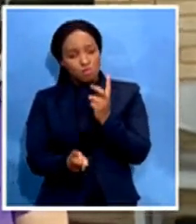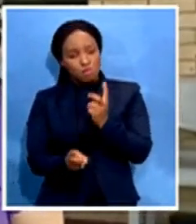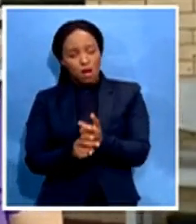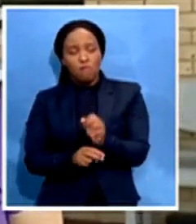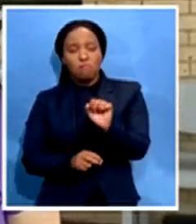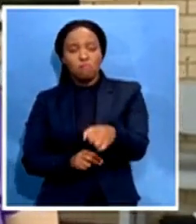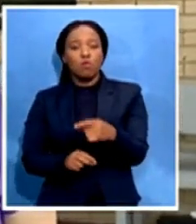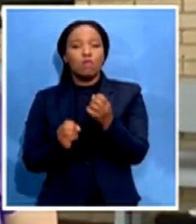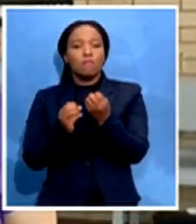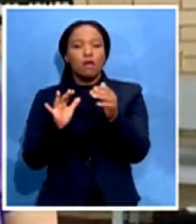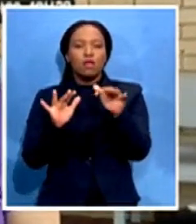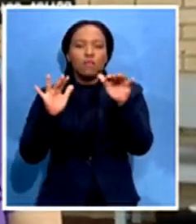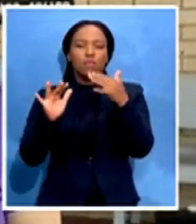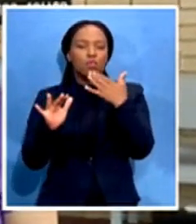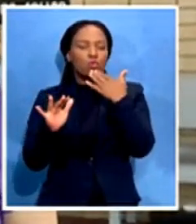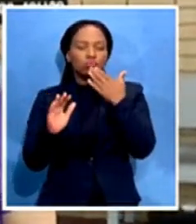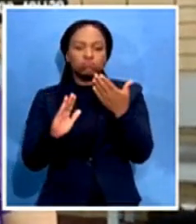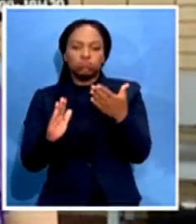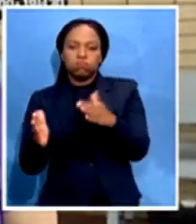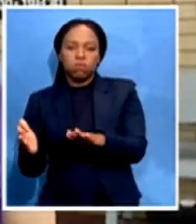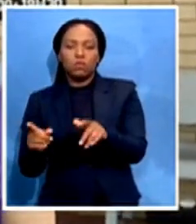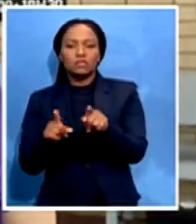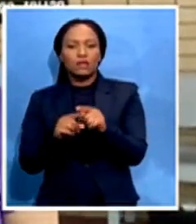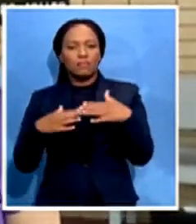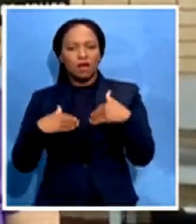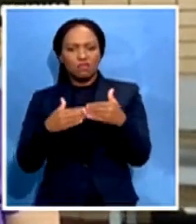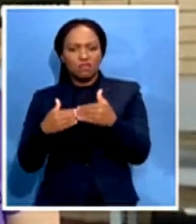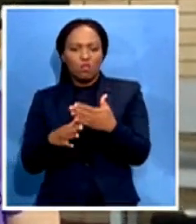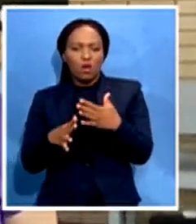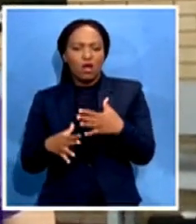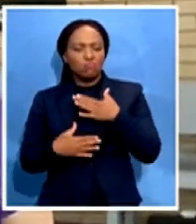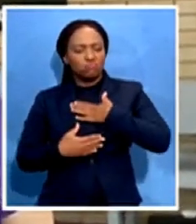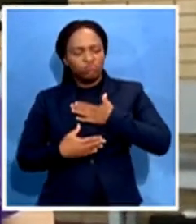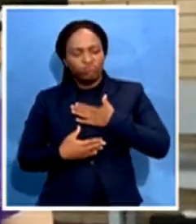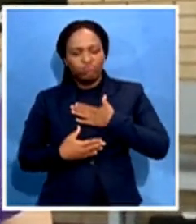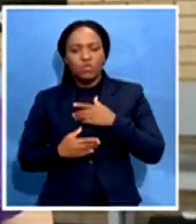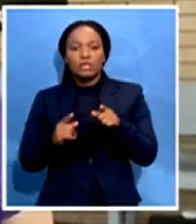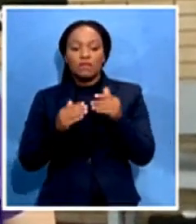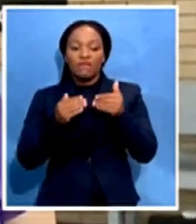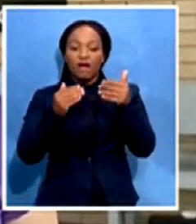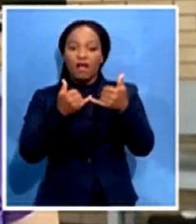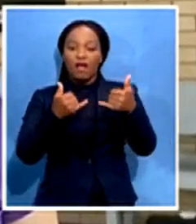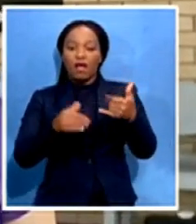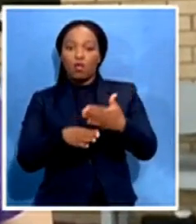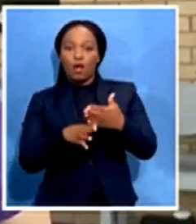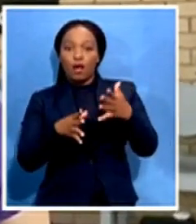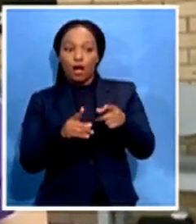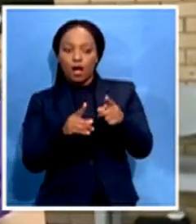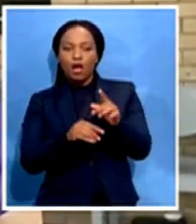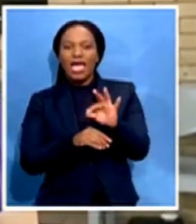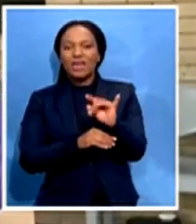healthcare workers, how has it been for the people in the front line, having to get up every morning and fight an invisible